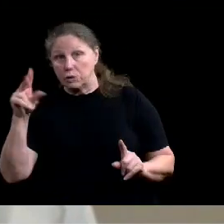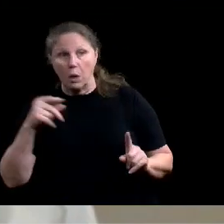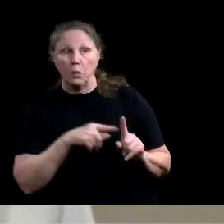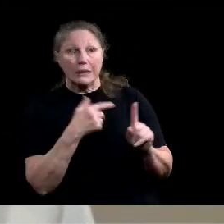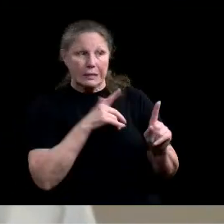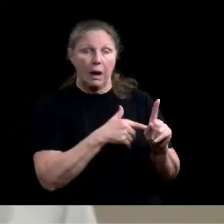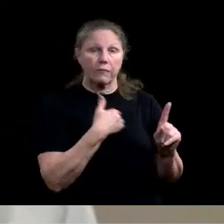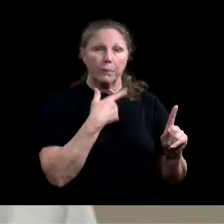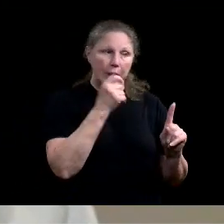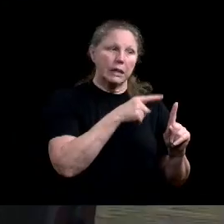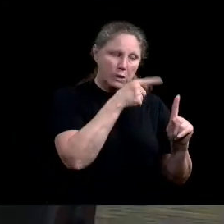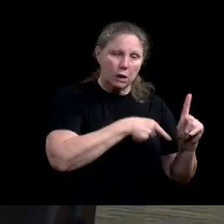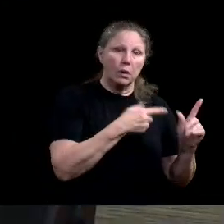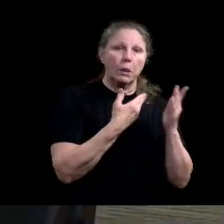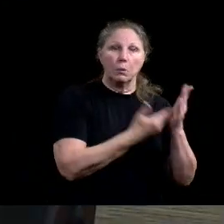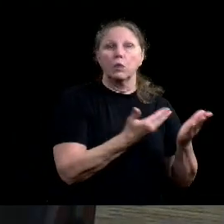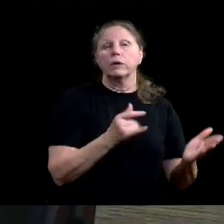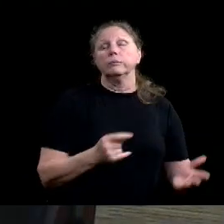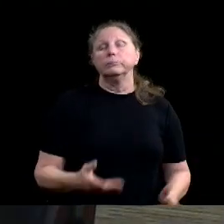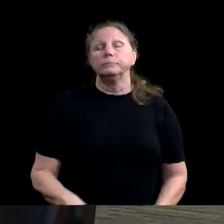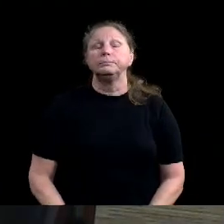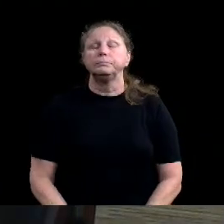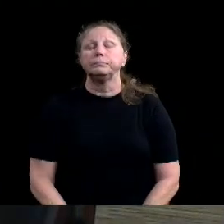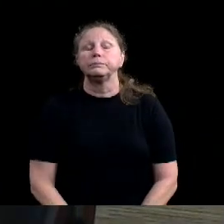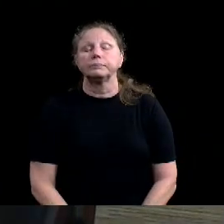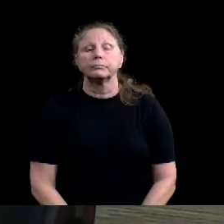Thank you. Drake from KWTX.